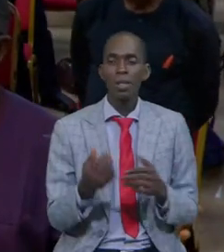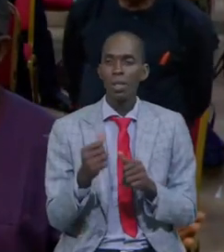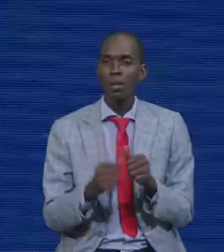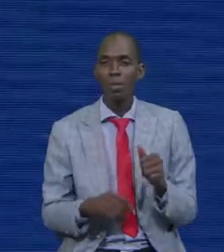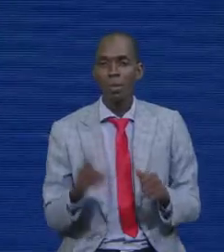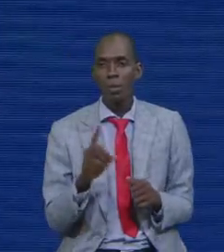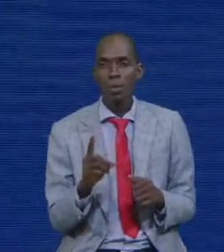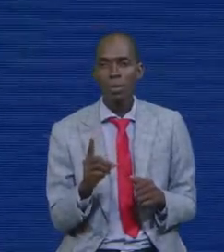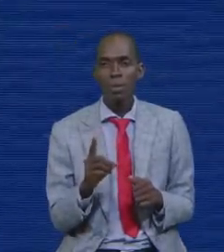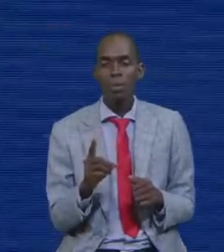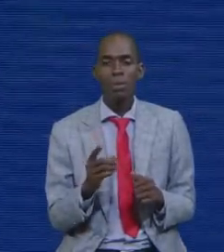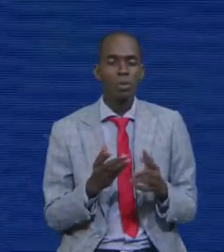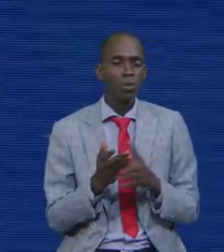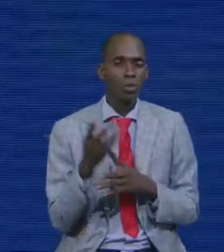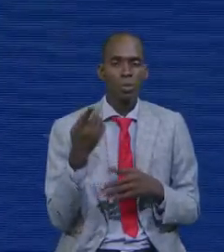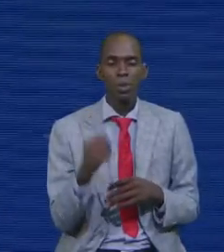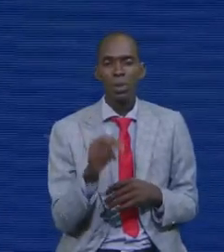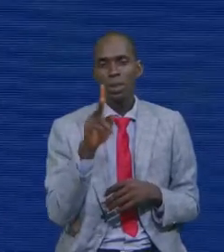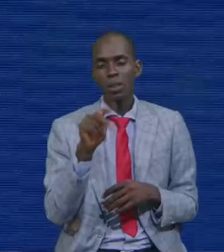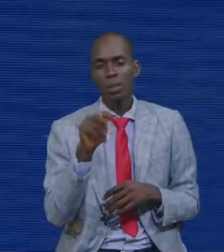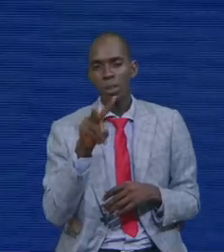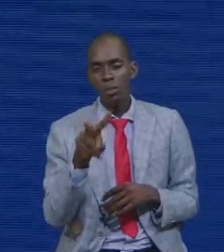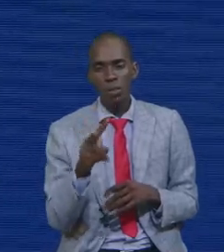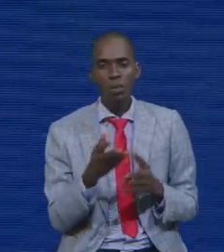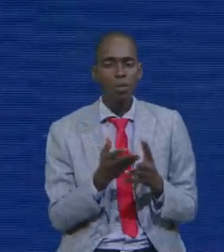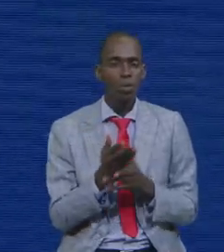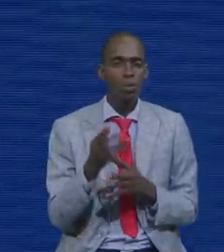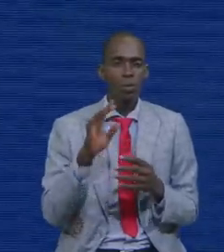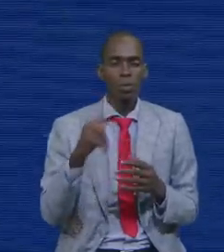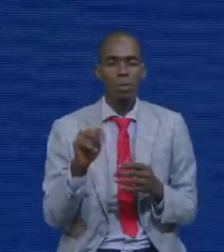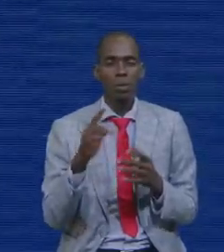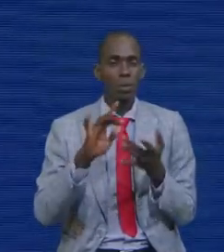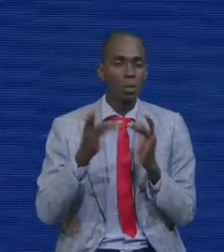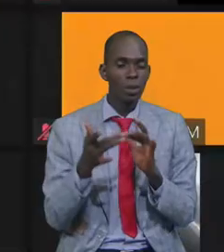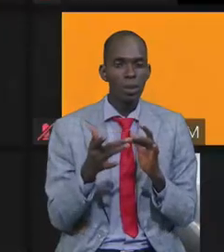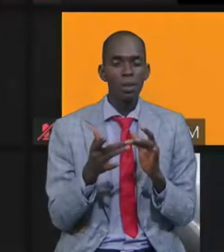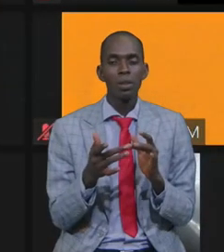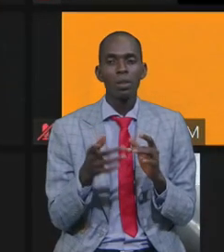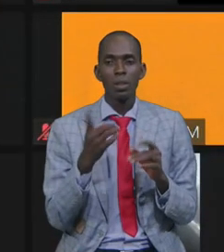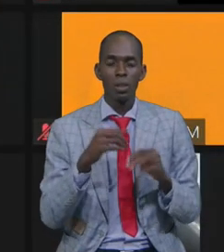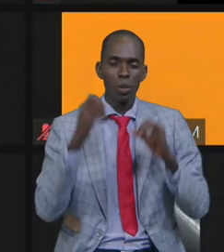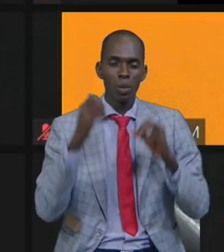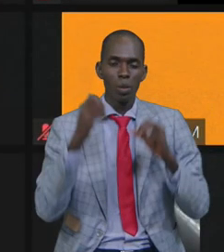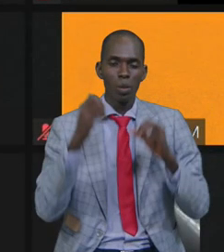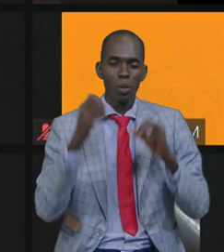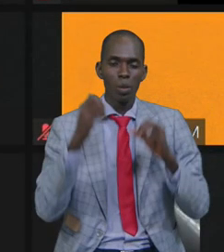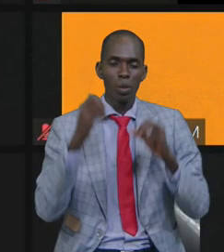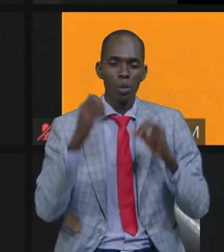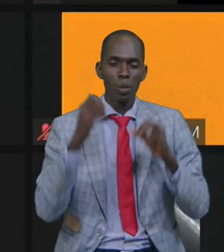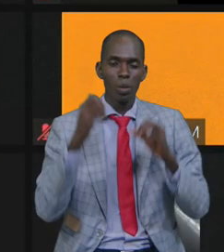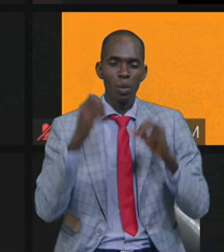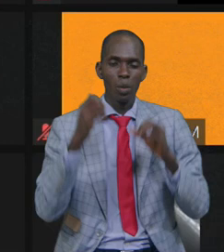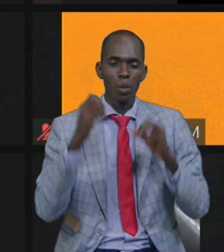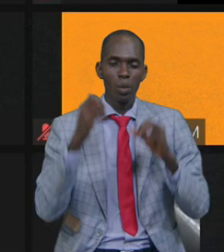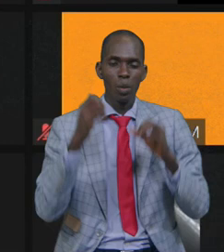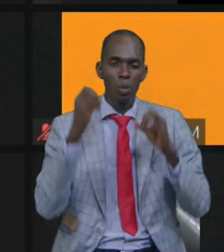everywhere over the radio, television, and those online, the power of God is going to be